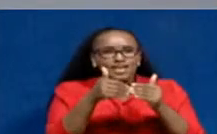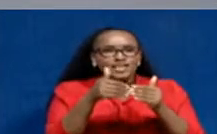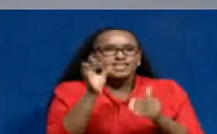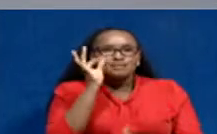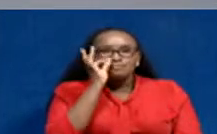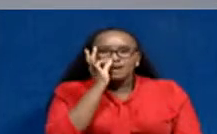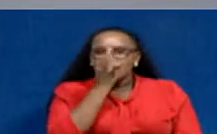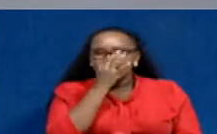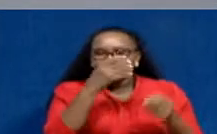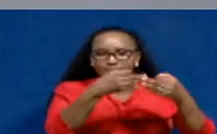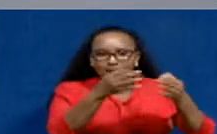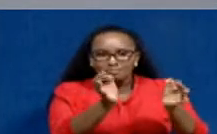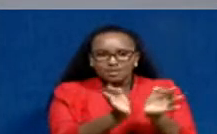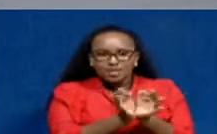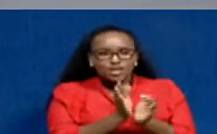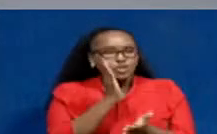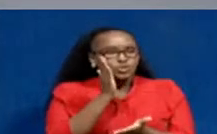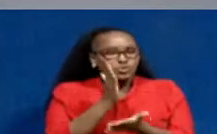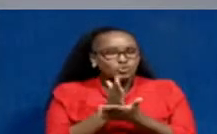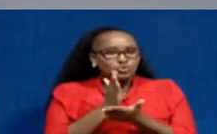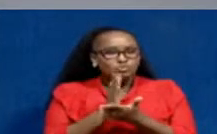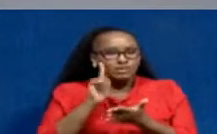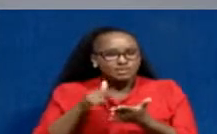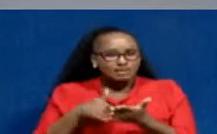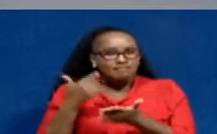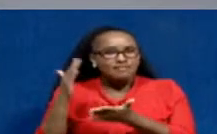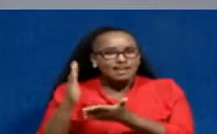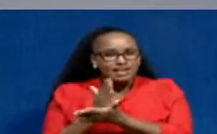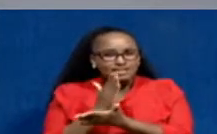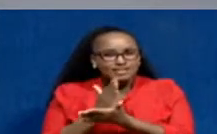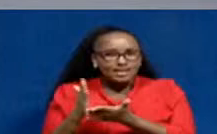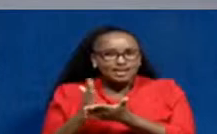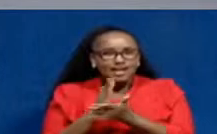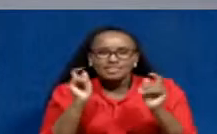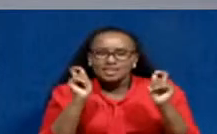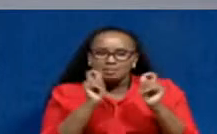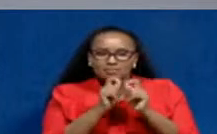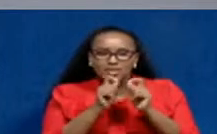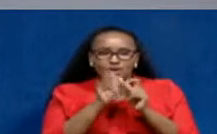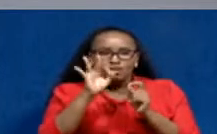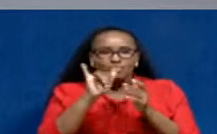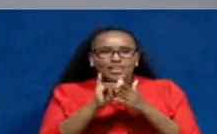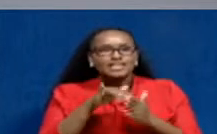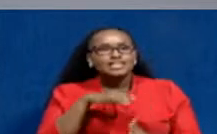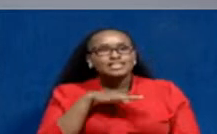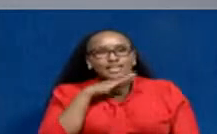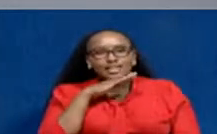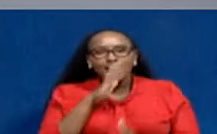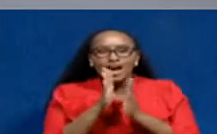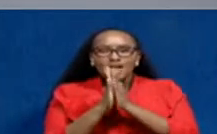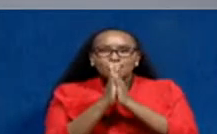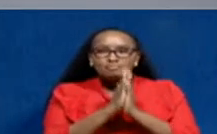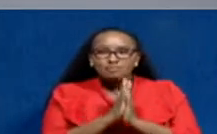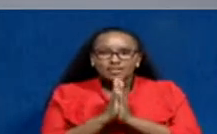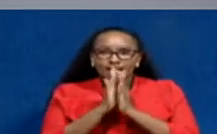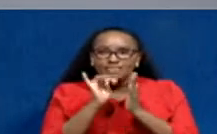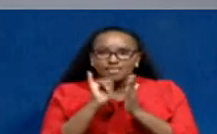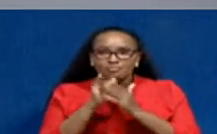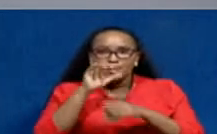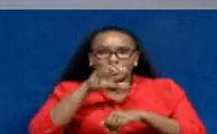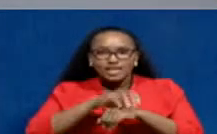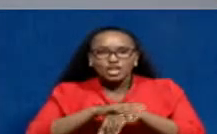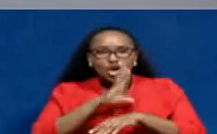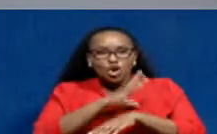family, I deeply share in the pain of your loss and pray that you will